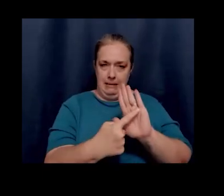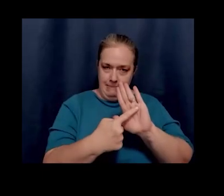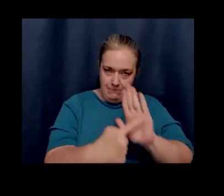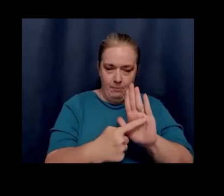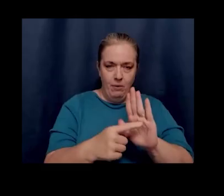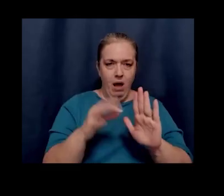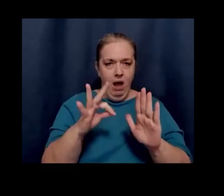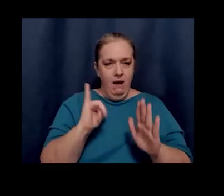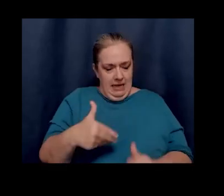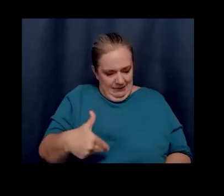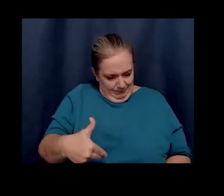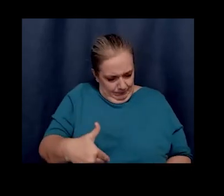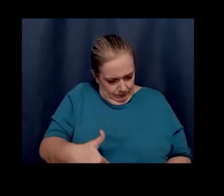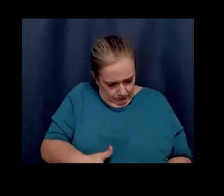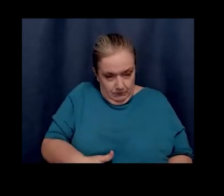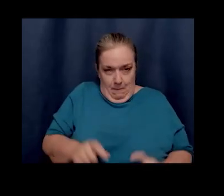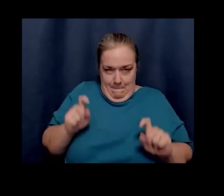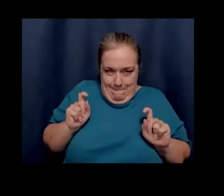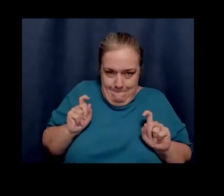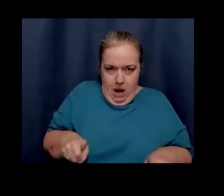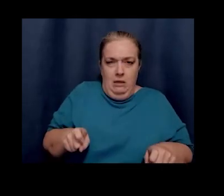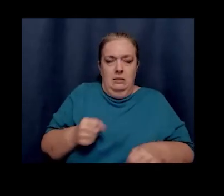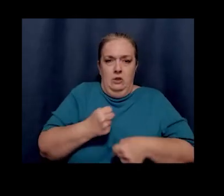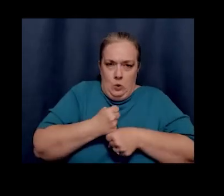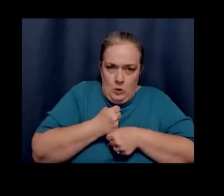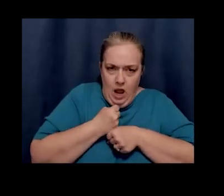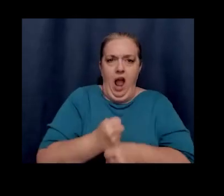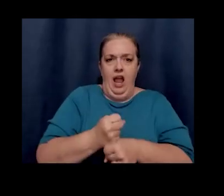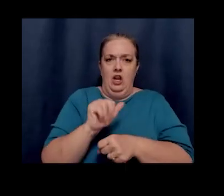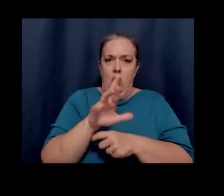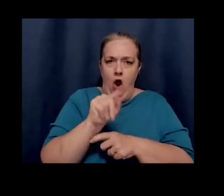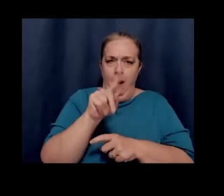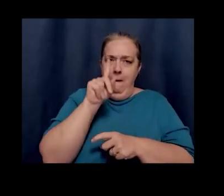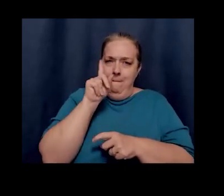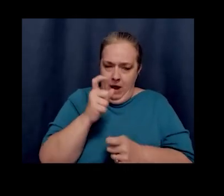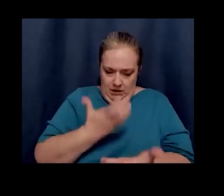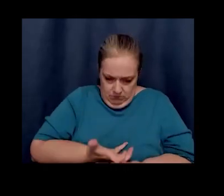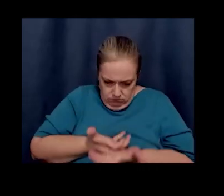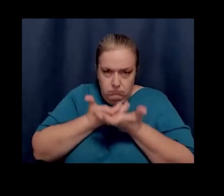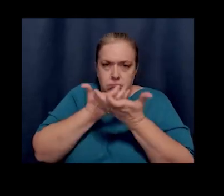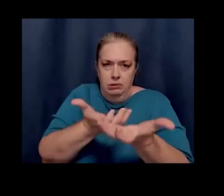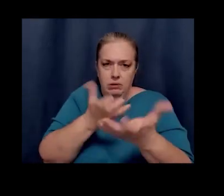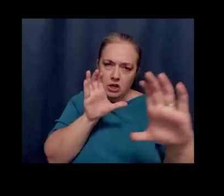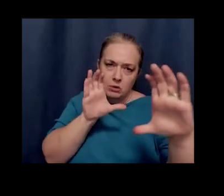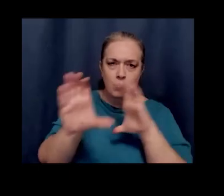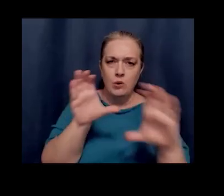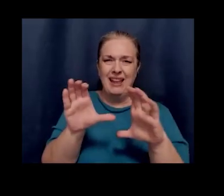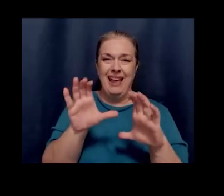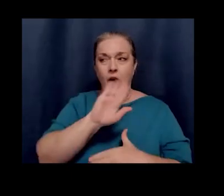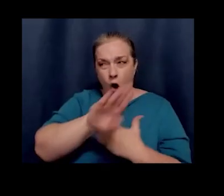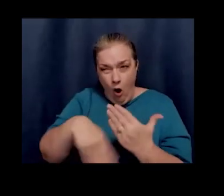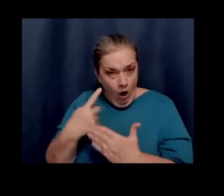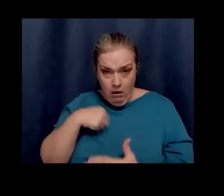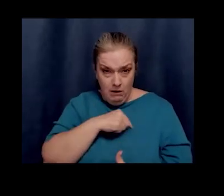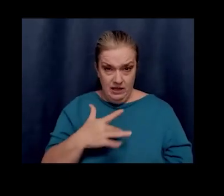human and visceral need to create and to communicate, which lies in all of us. And that